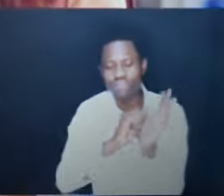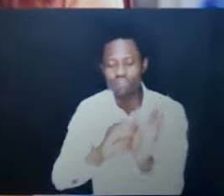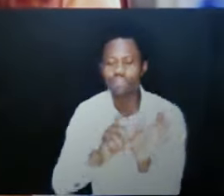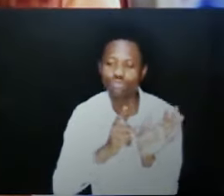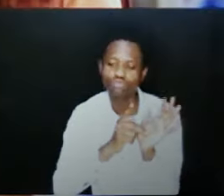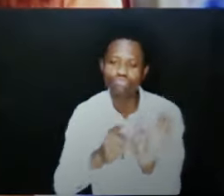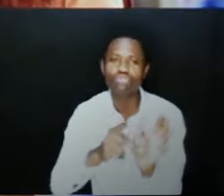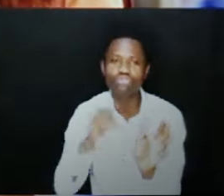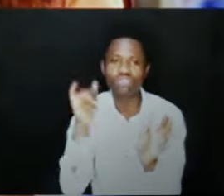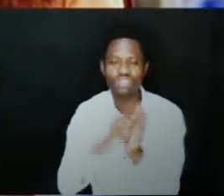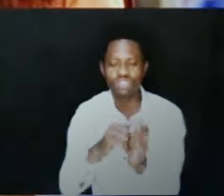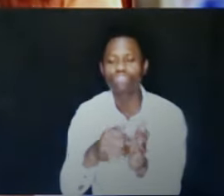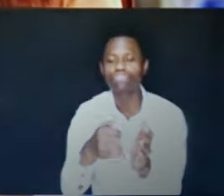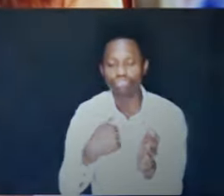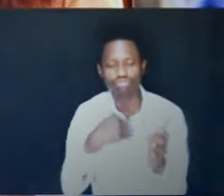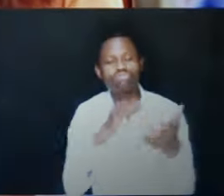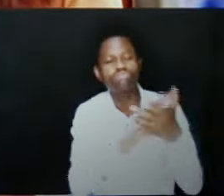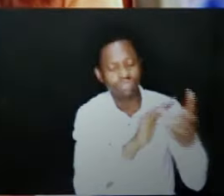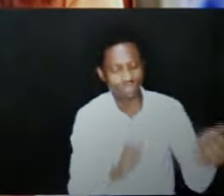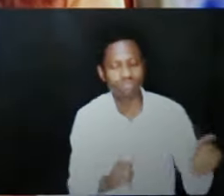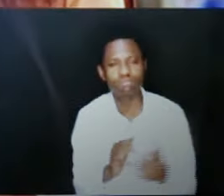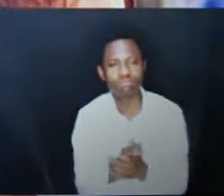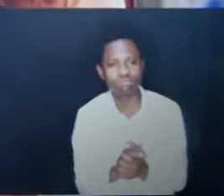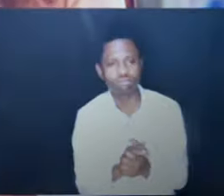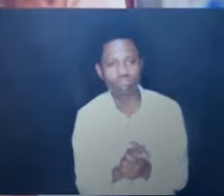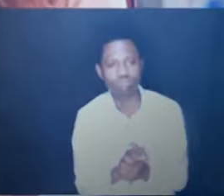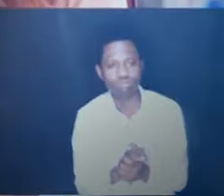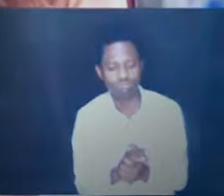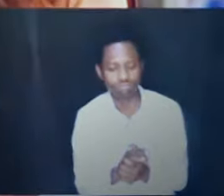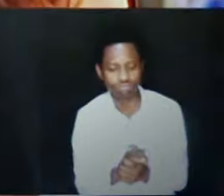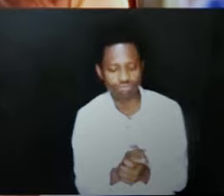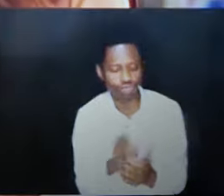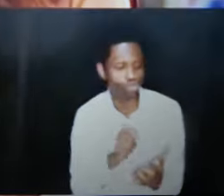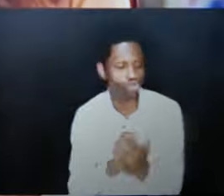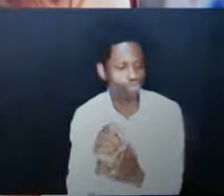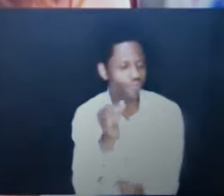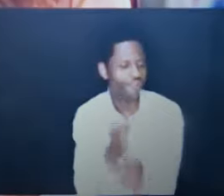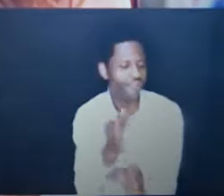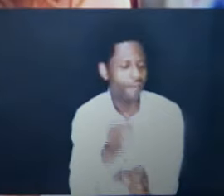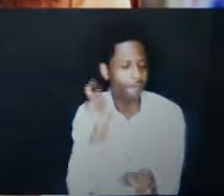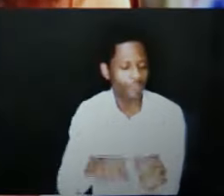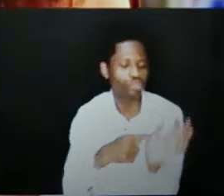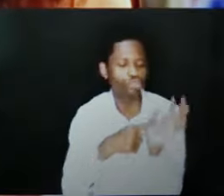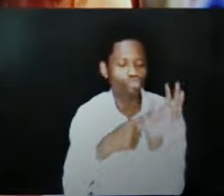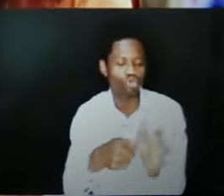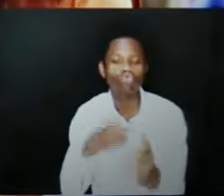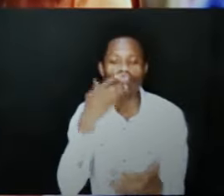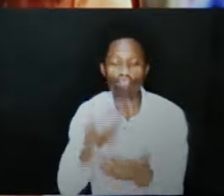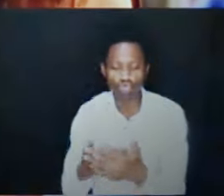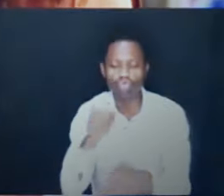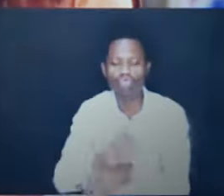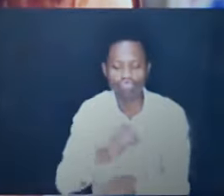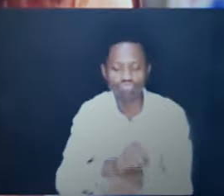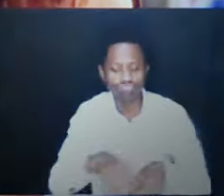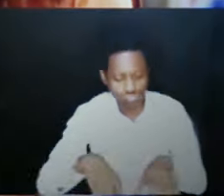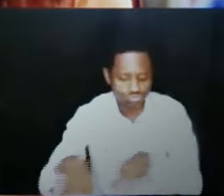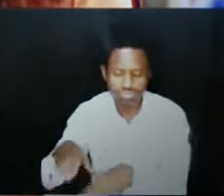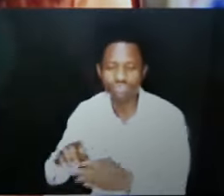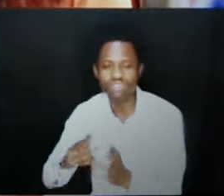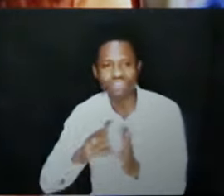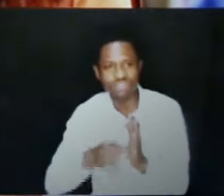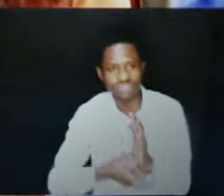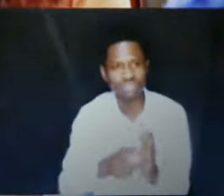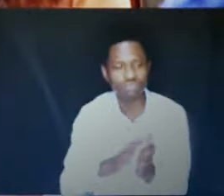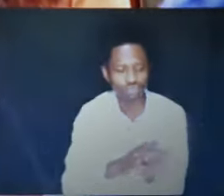Now, genuine faith must produce good works. It will lend evidence